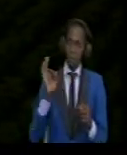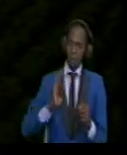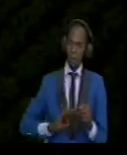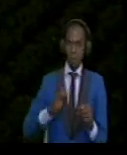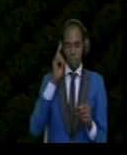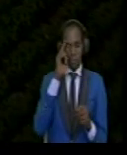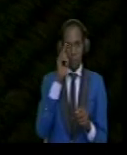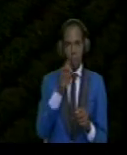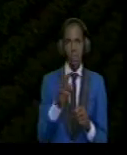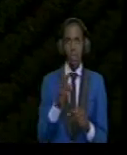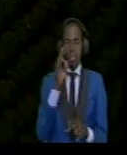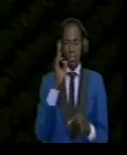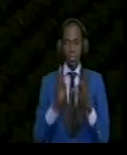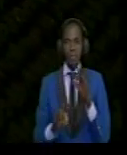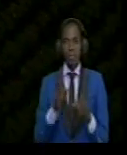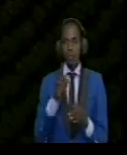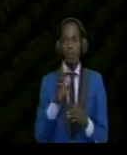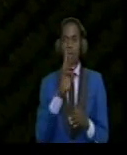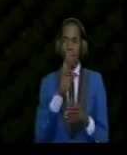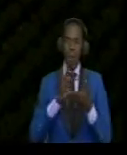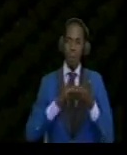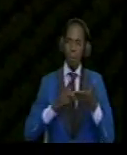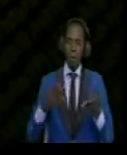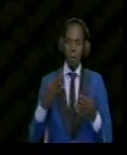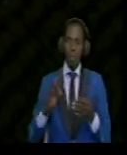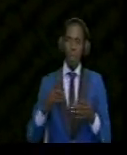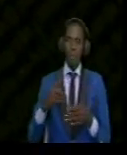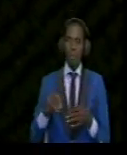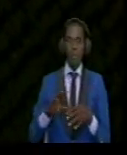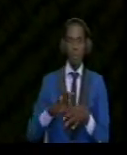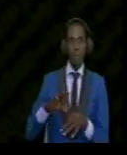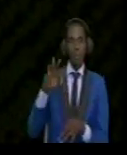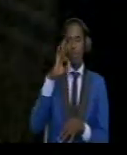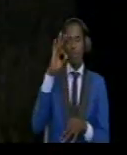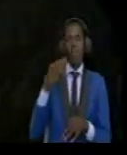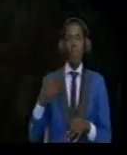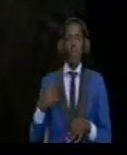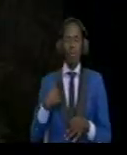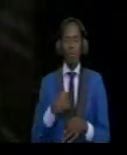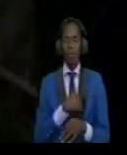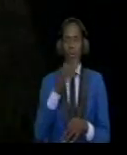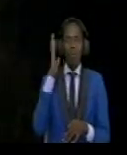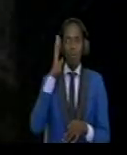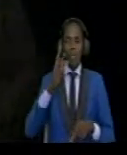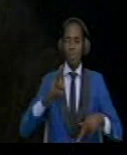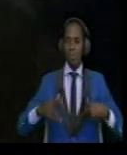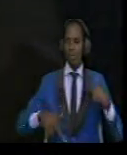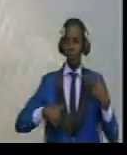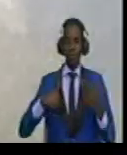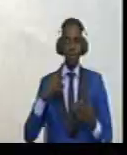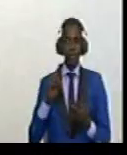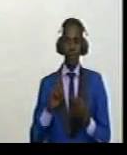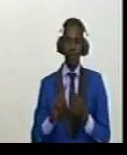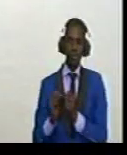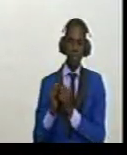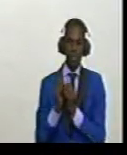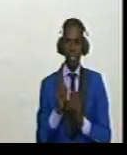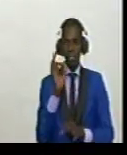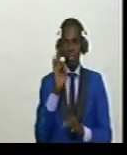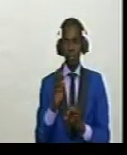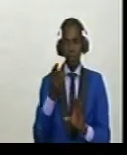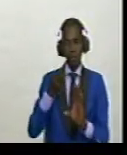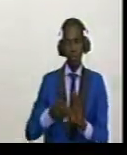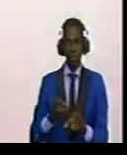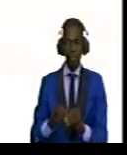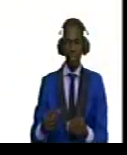rejoice together if you are part of the sowers and the reapers. We rejoice together if you are involved in the harvest. I pray that you will not be